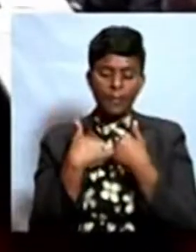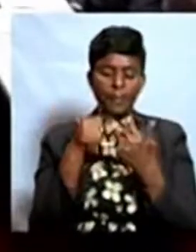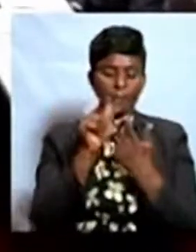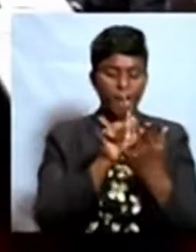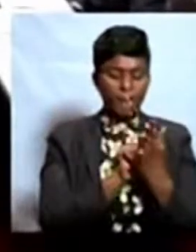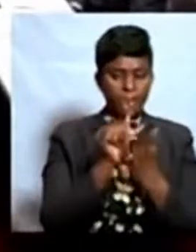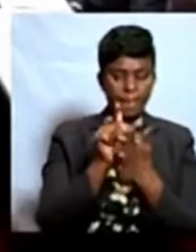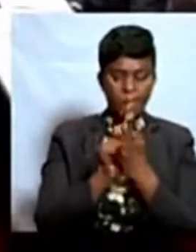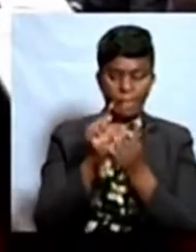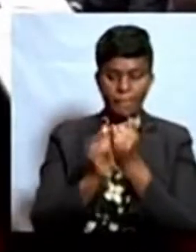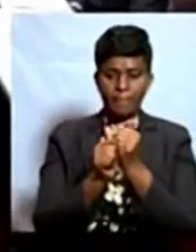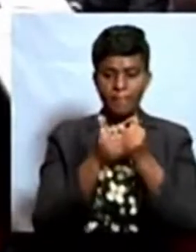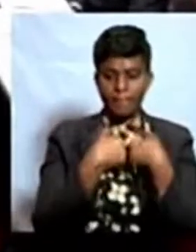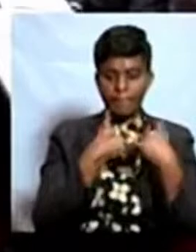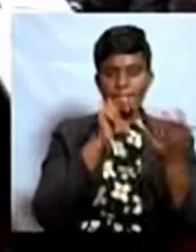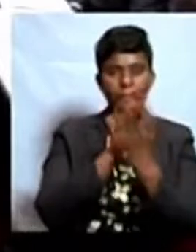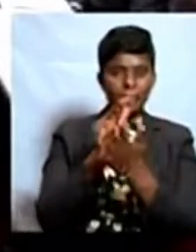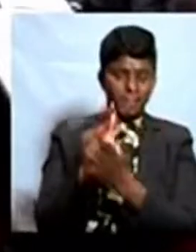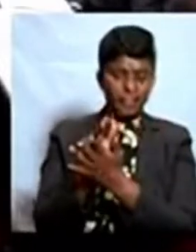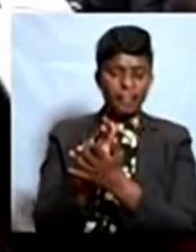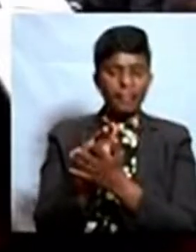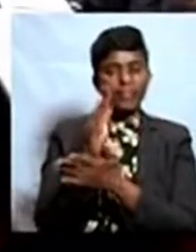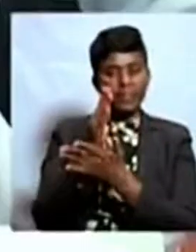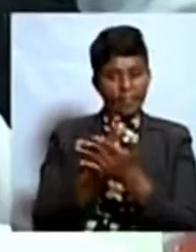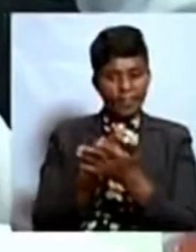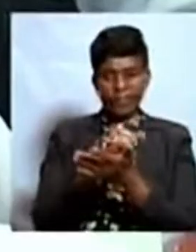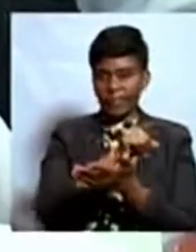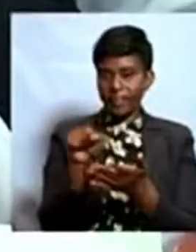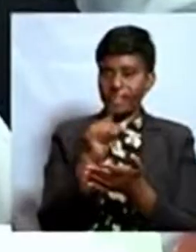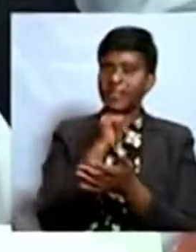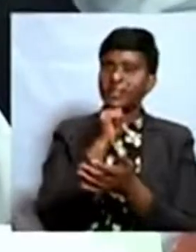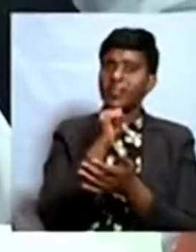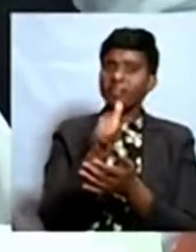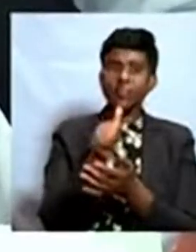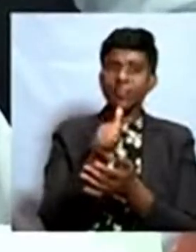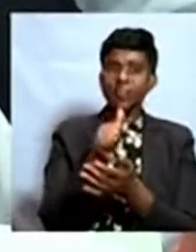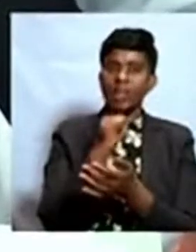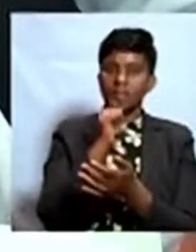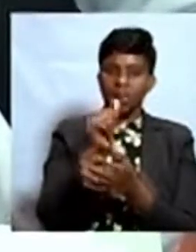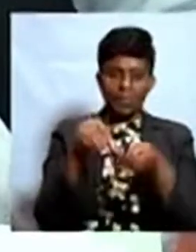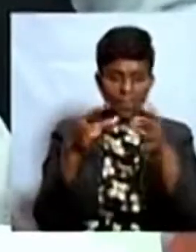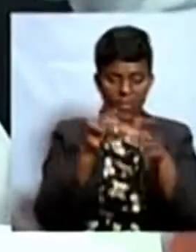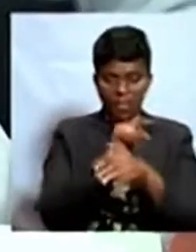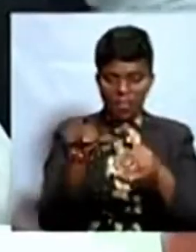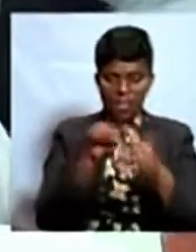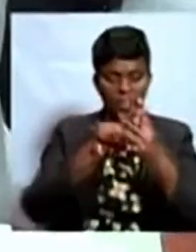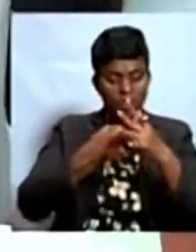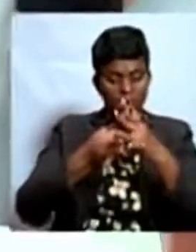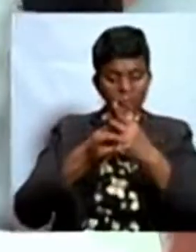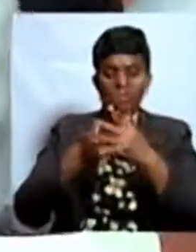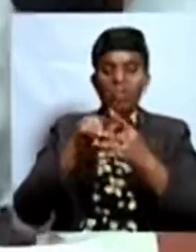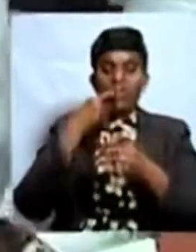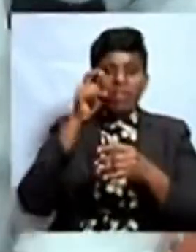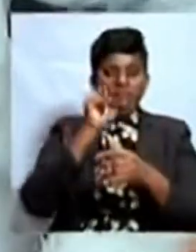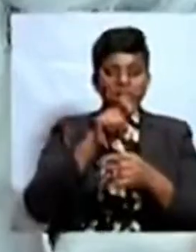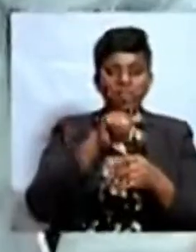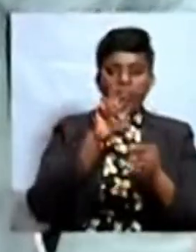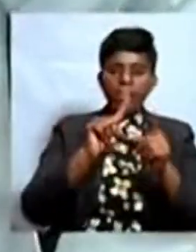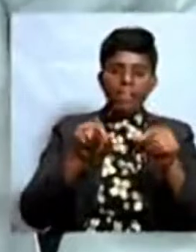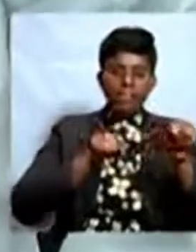which have been enacted, but some they have not been given those commencement orders, where